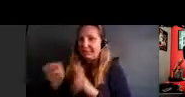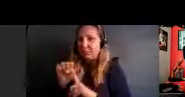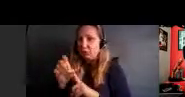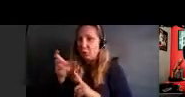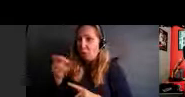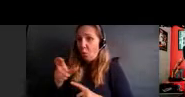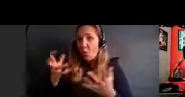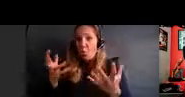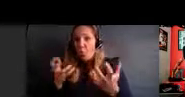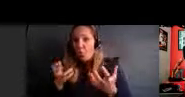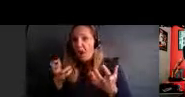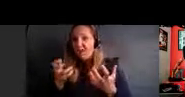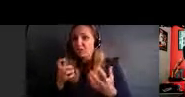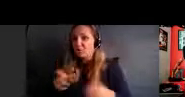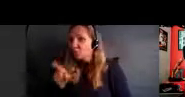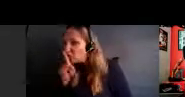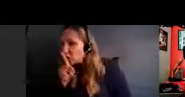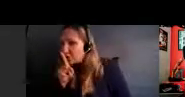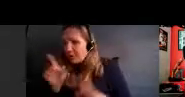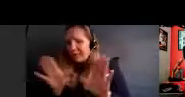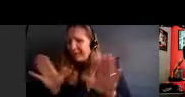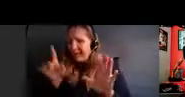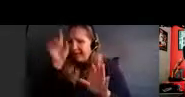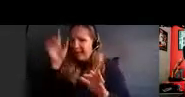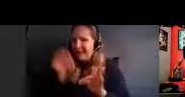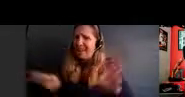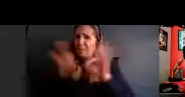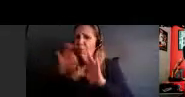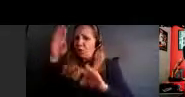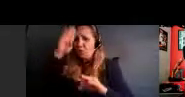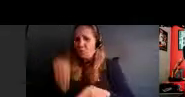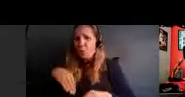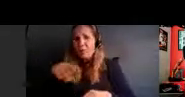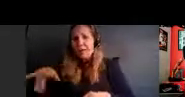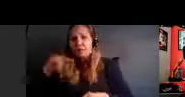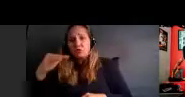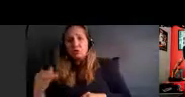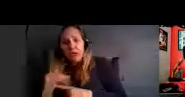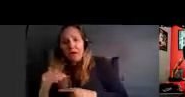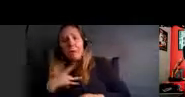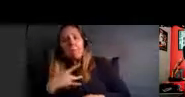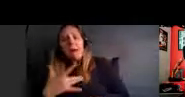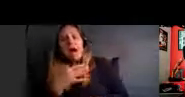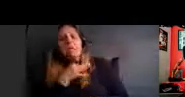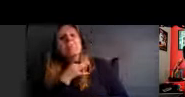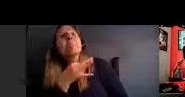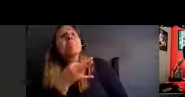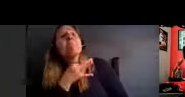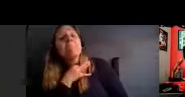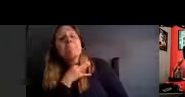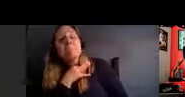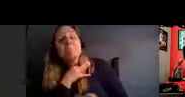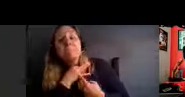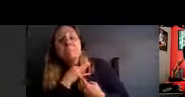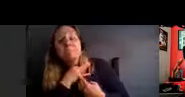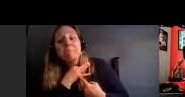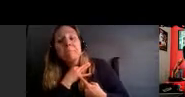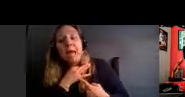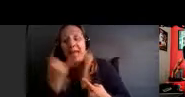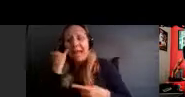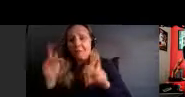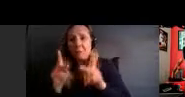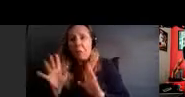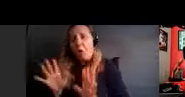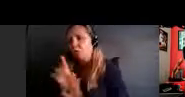situation like that, remember why your child is being inquisitive. I think that the more we have people afraid of asking